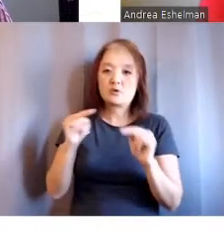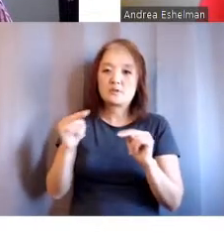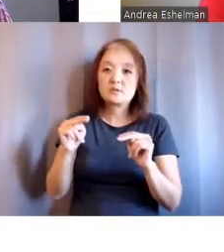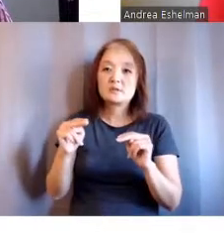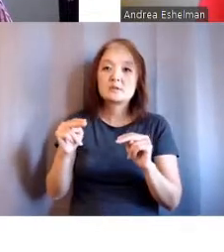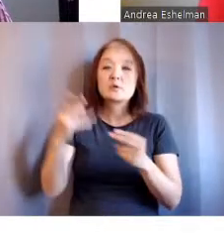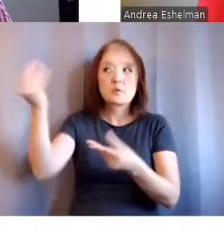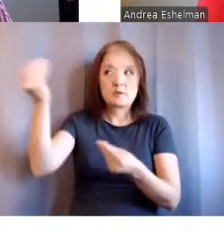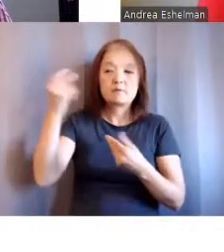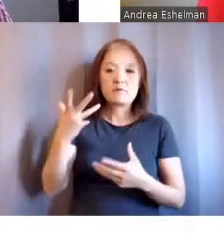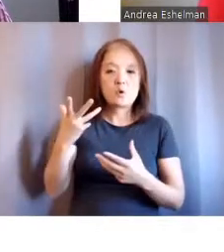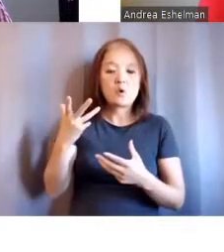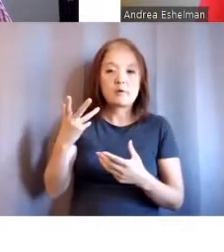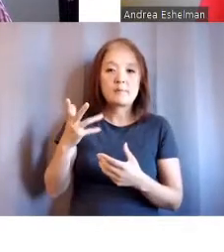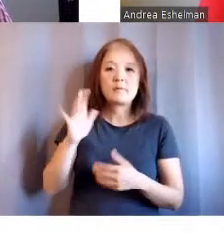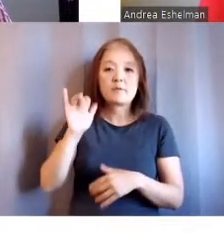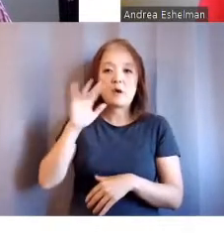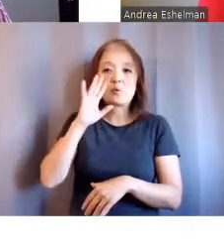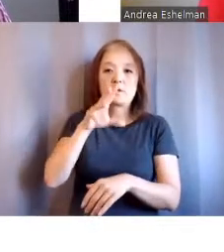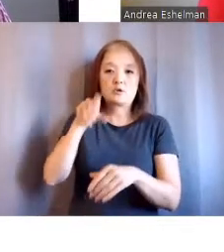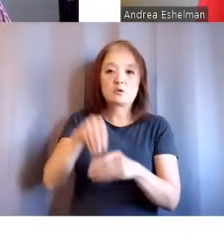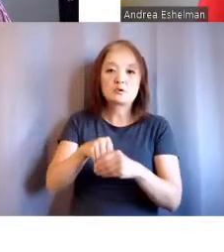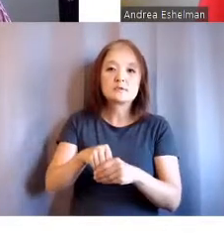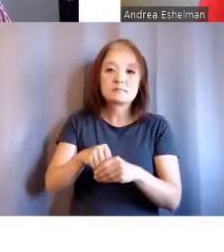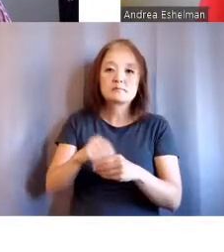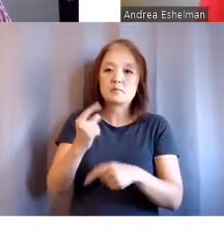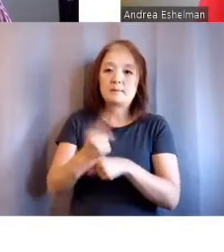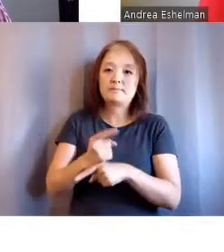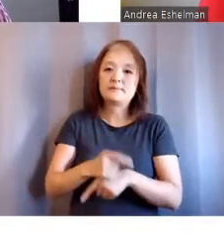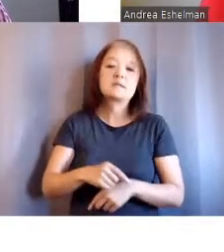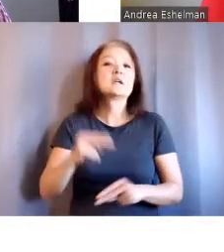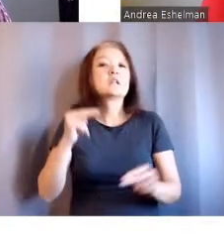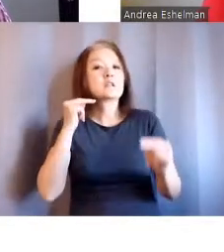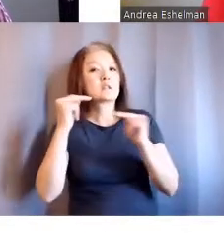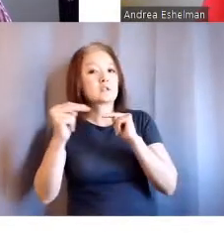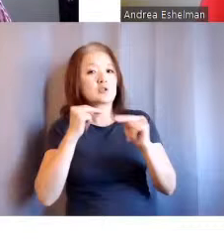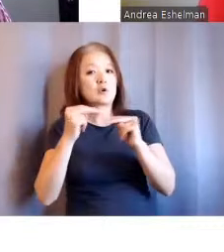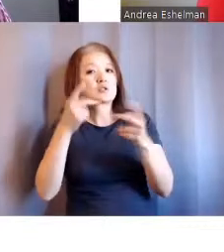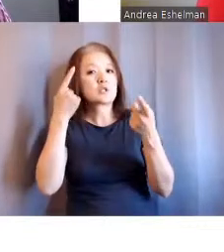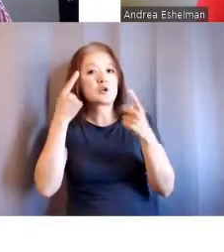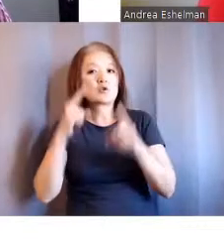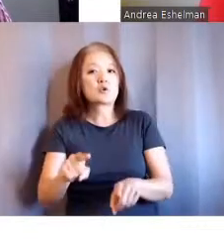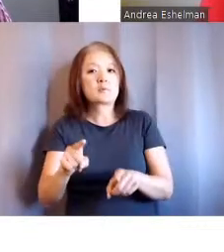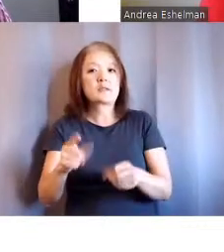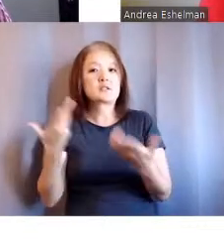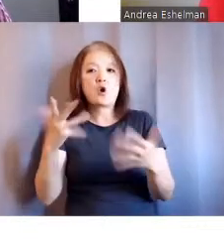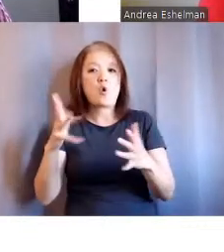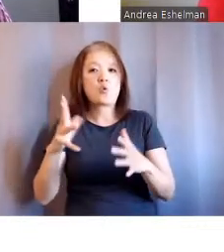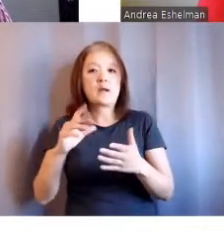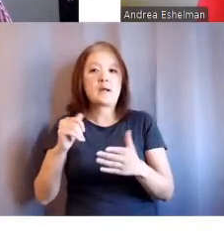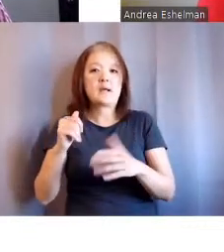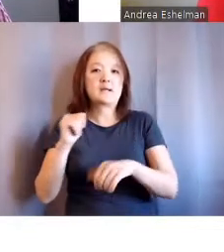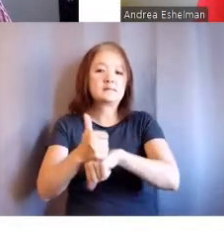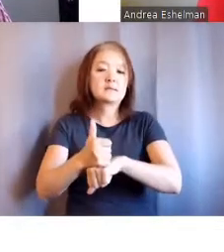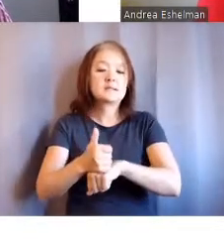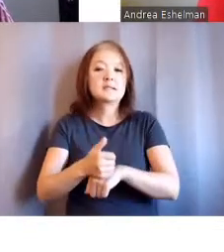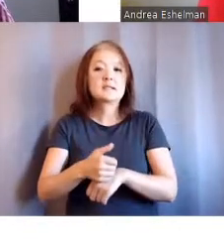that should be included in October, yes. Yep. It's a negotiated agreement that's already been in place. Should the